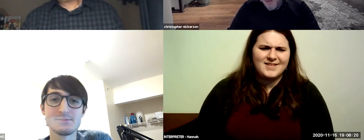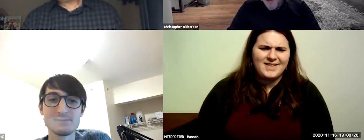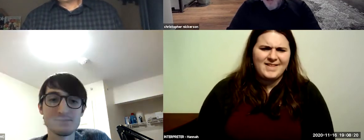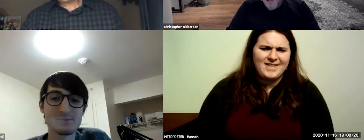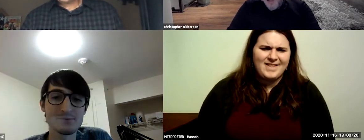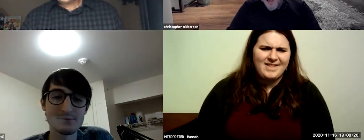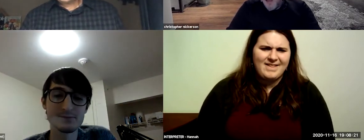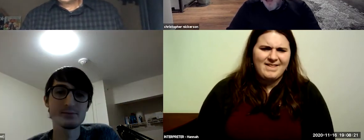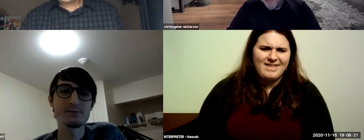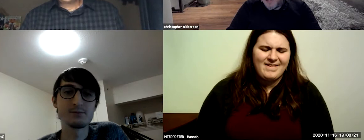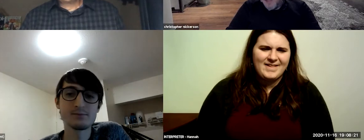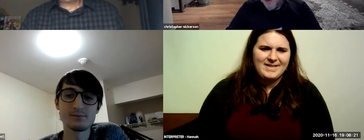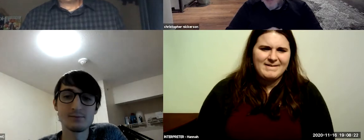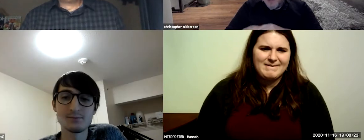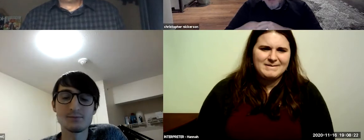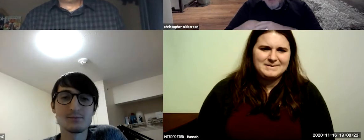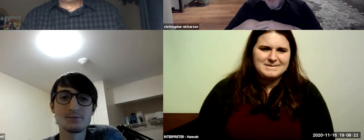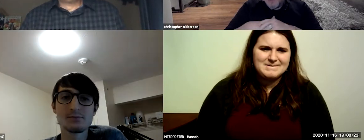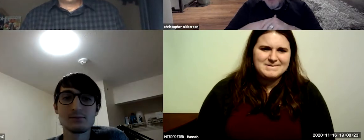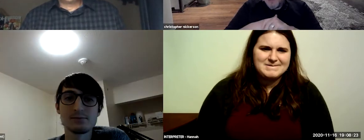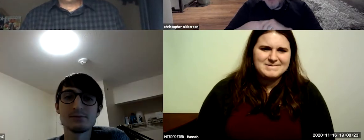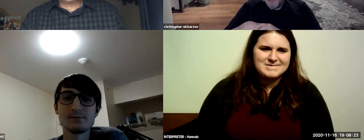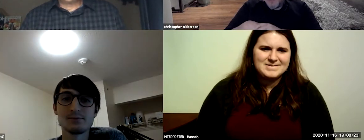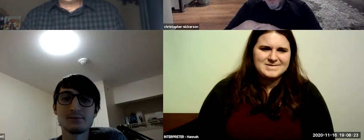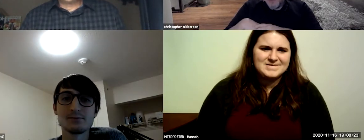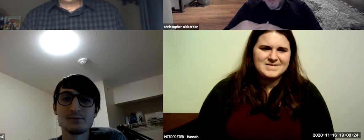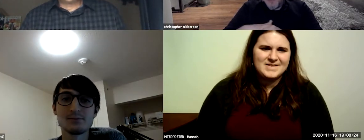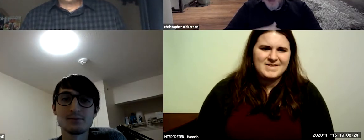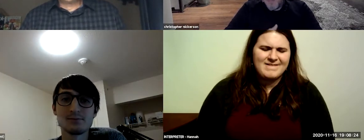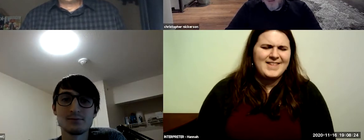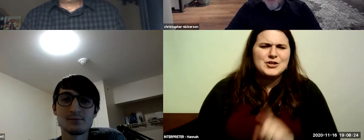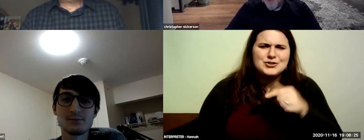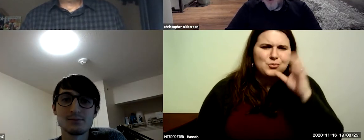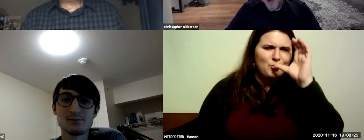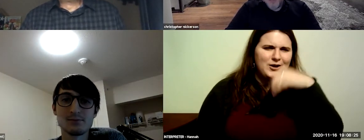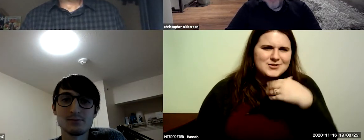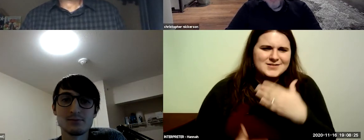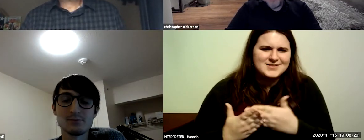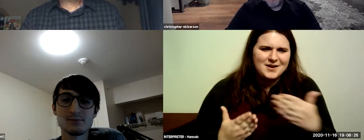end. Yeah, it's, you know, like it's such weird stuff. Like